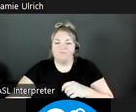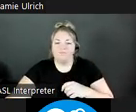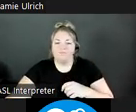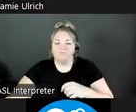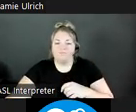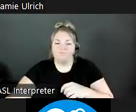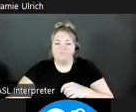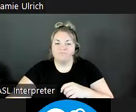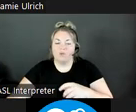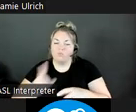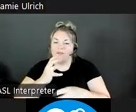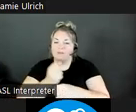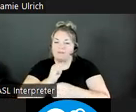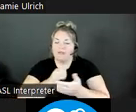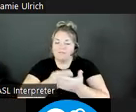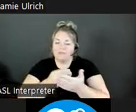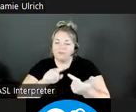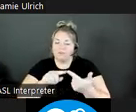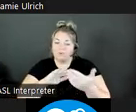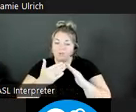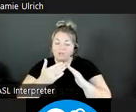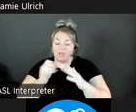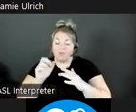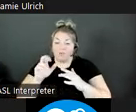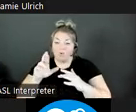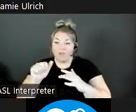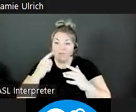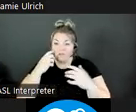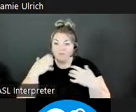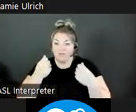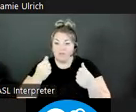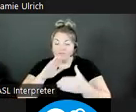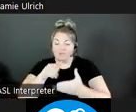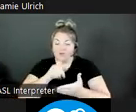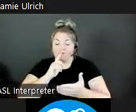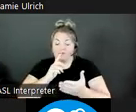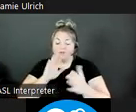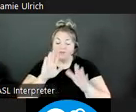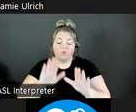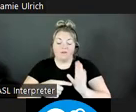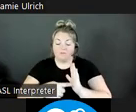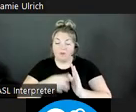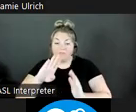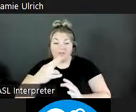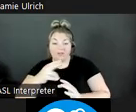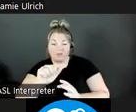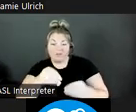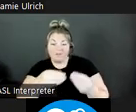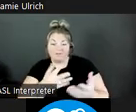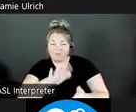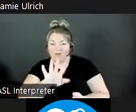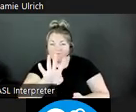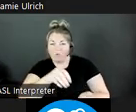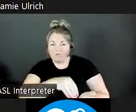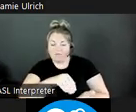that money into community. And Aurora Mental Health Center is a great example. By the way, BHA gave them about $4 million towards the new campus